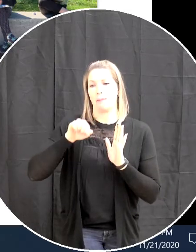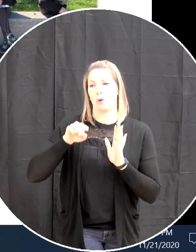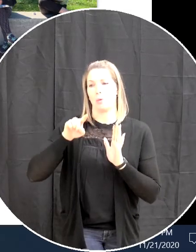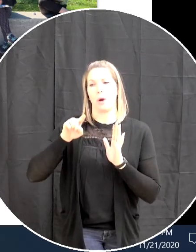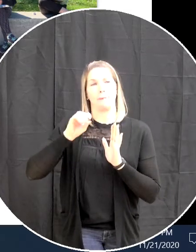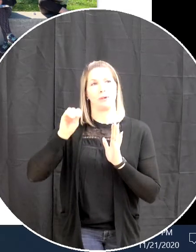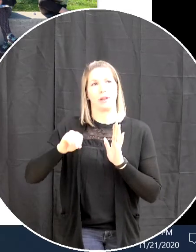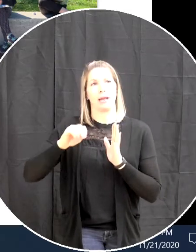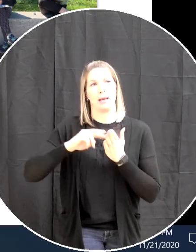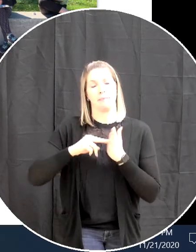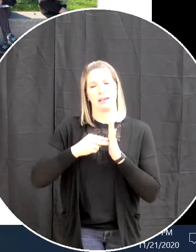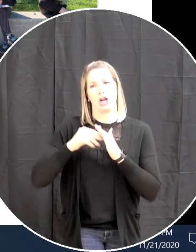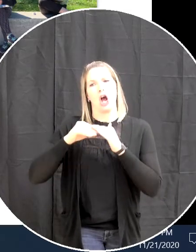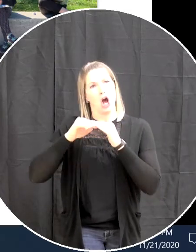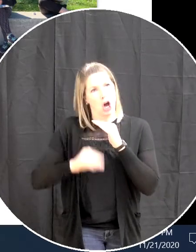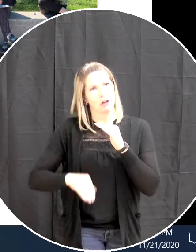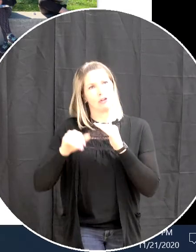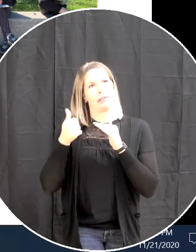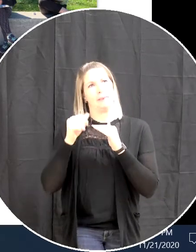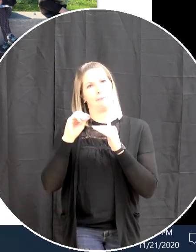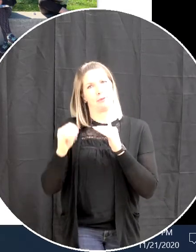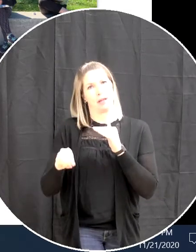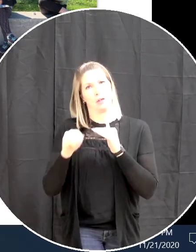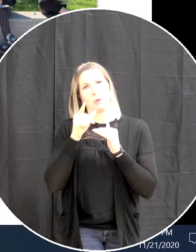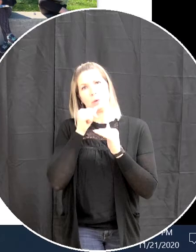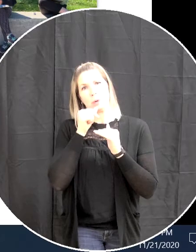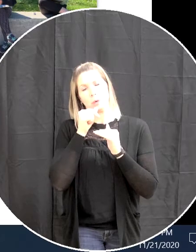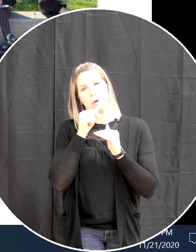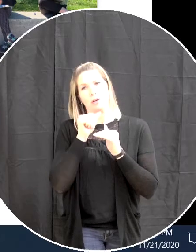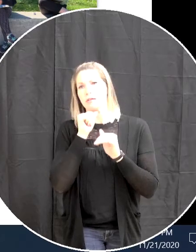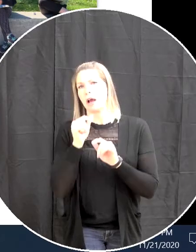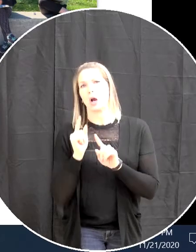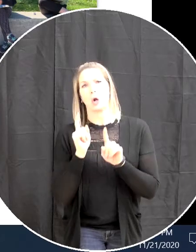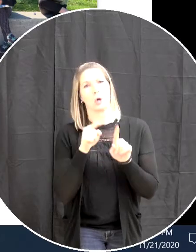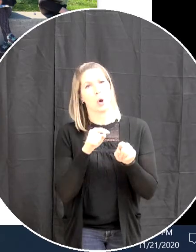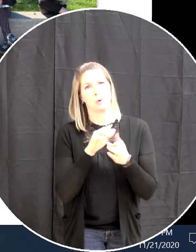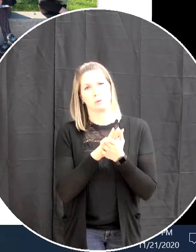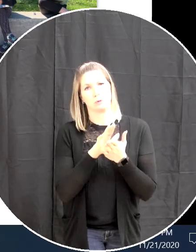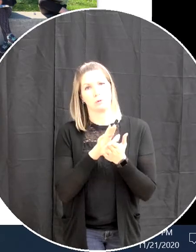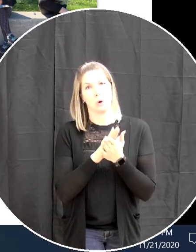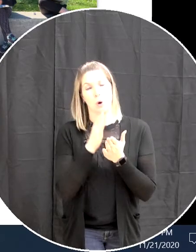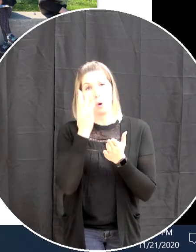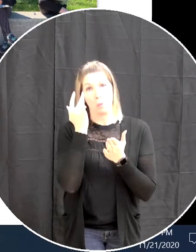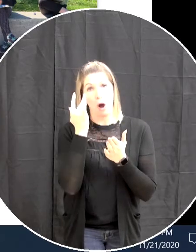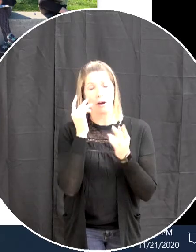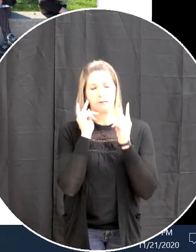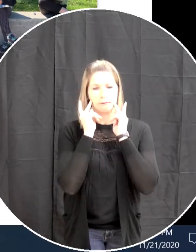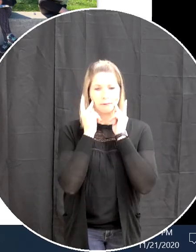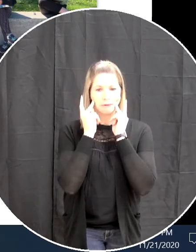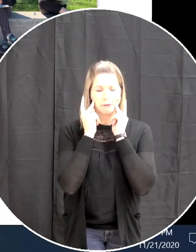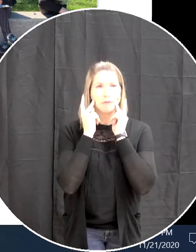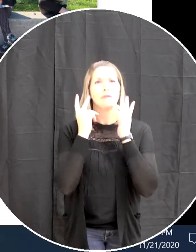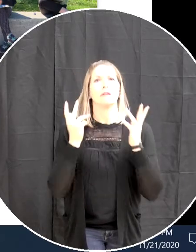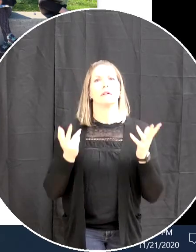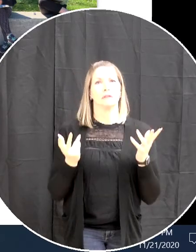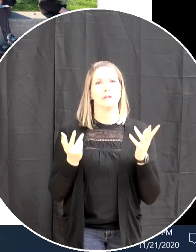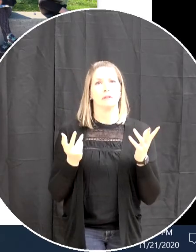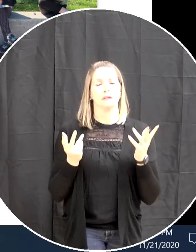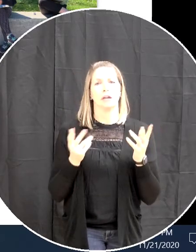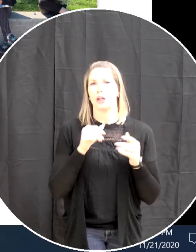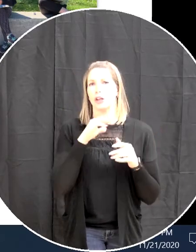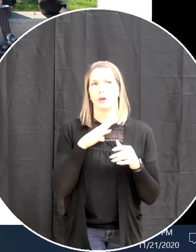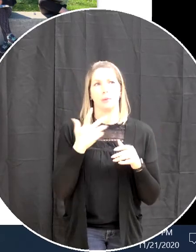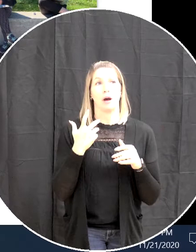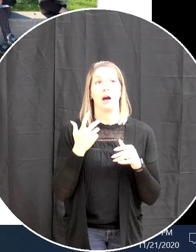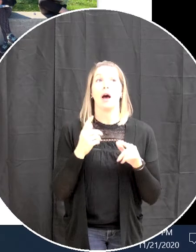For, frankly, a lot of apprehension and anxiety as we approached the reopening of schools. But things got even